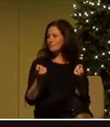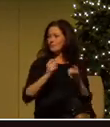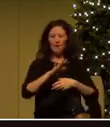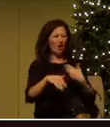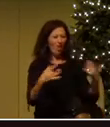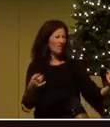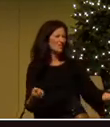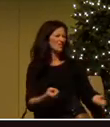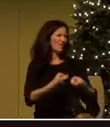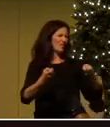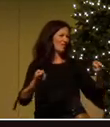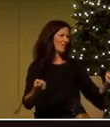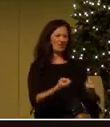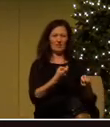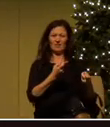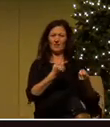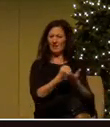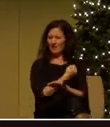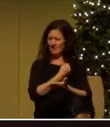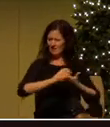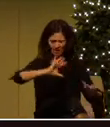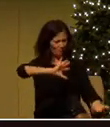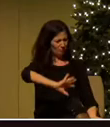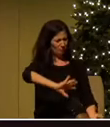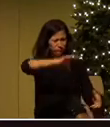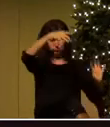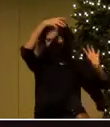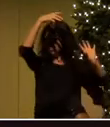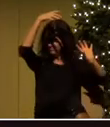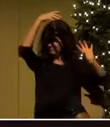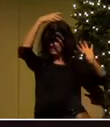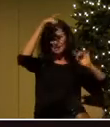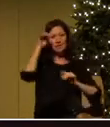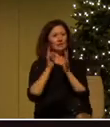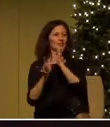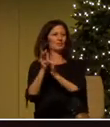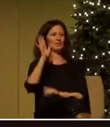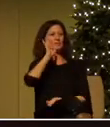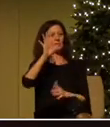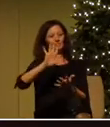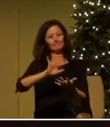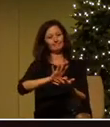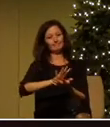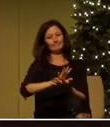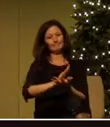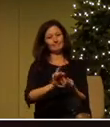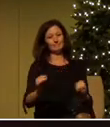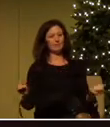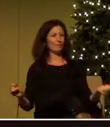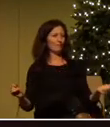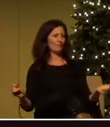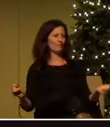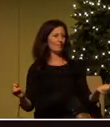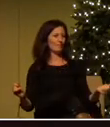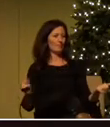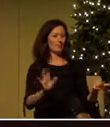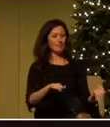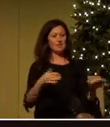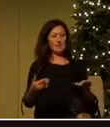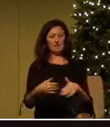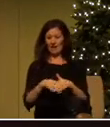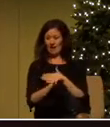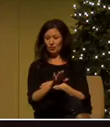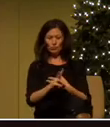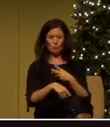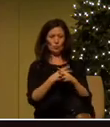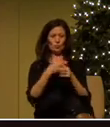everything that had gone wrong at the fall. When sin entered into the world, death entered into the world,